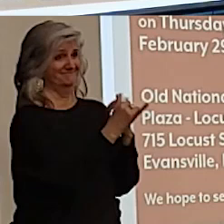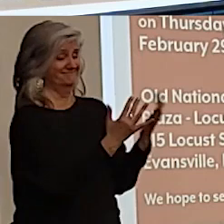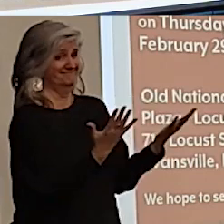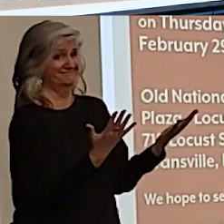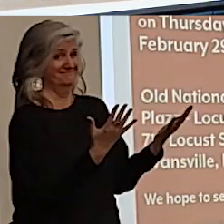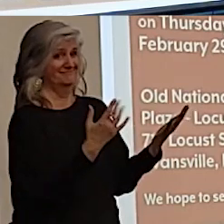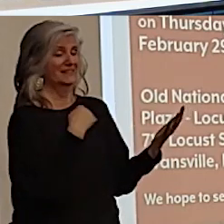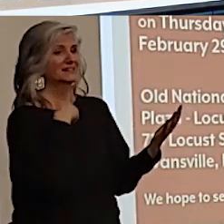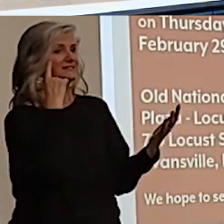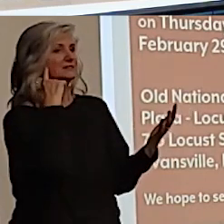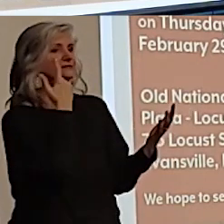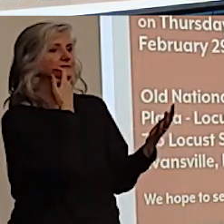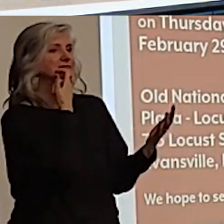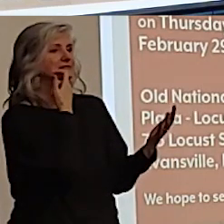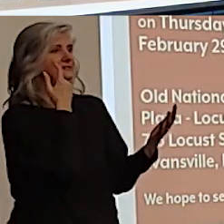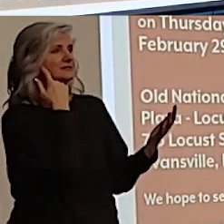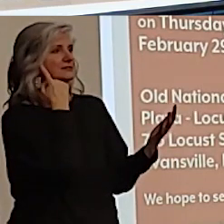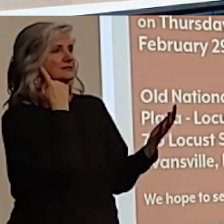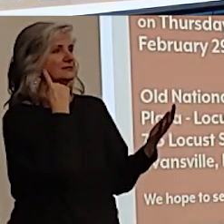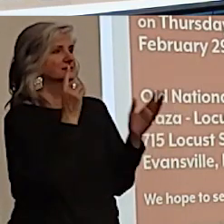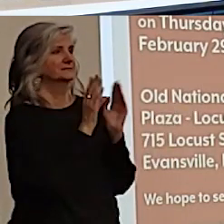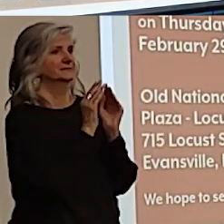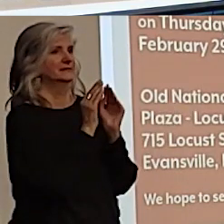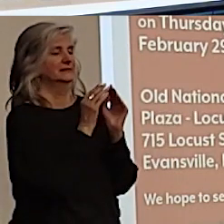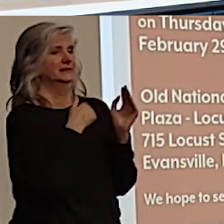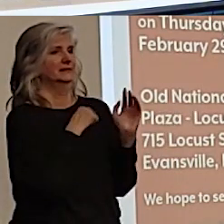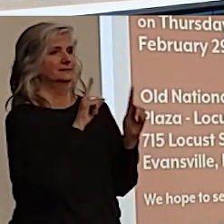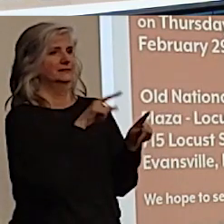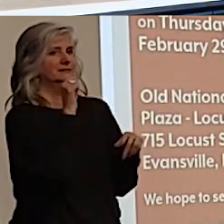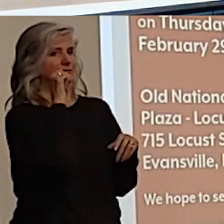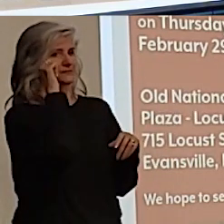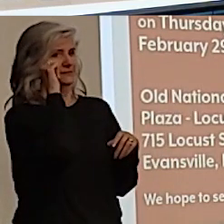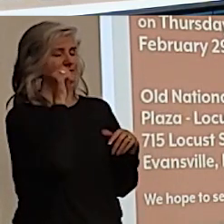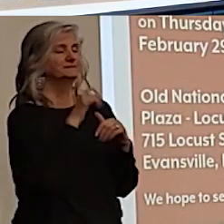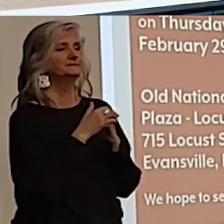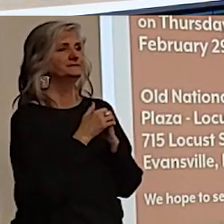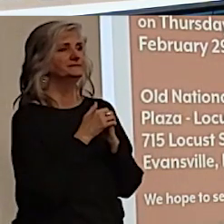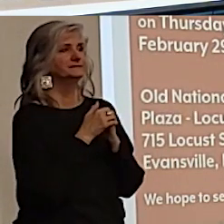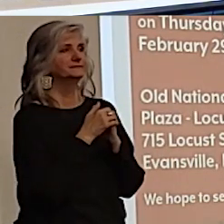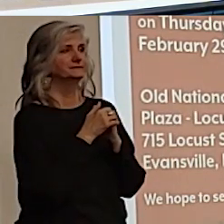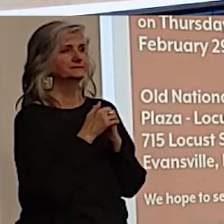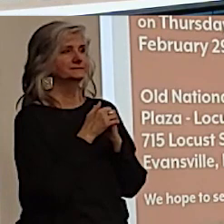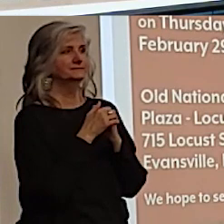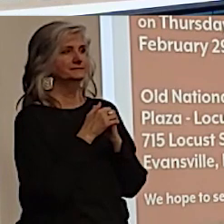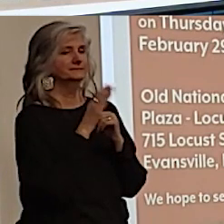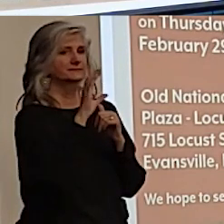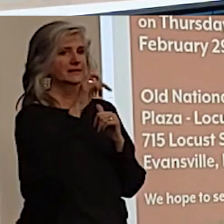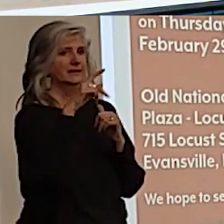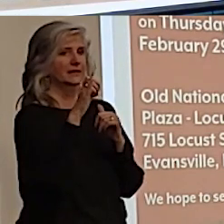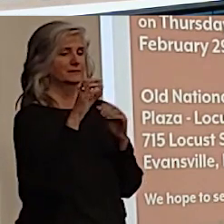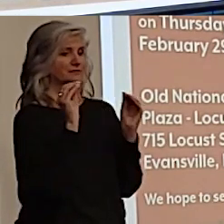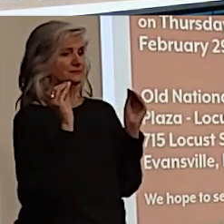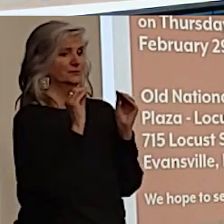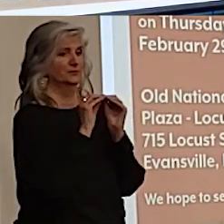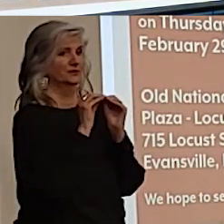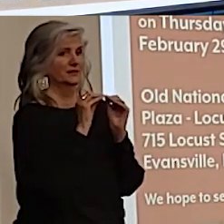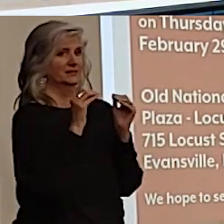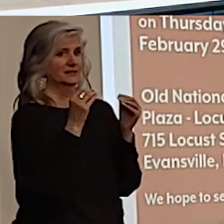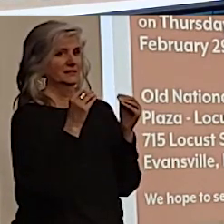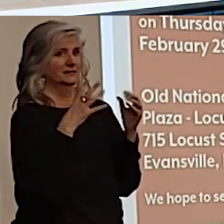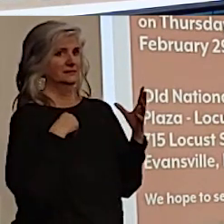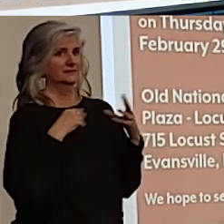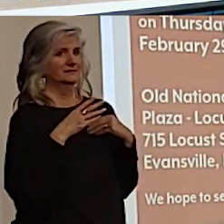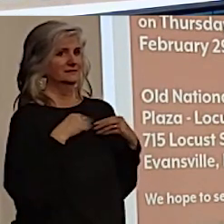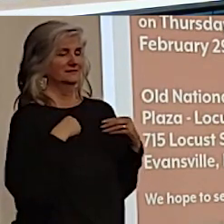I just heard recently at a meeting I attended yesterday that CAPE is no longer taking